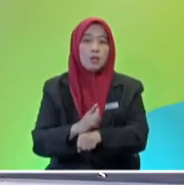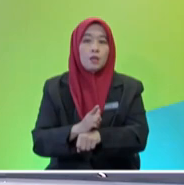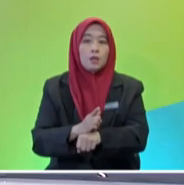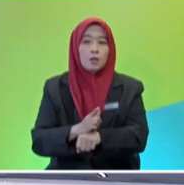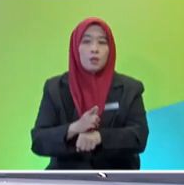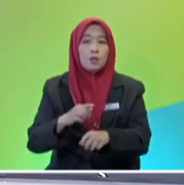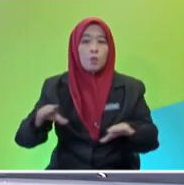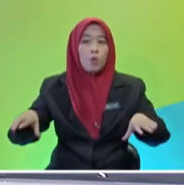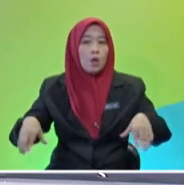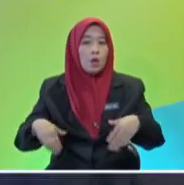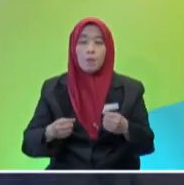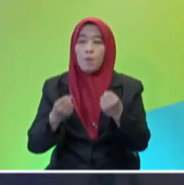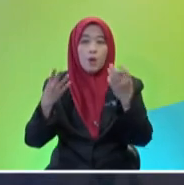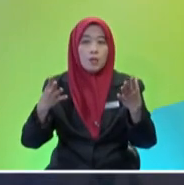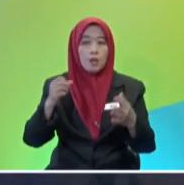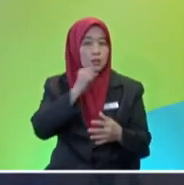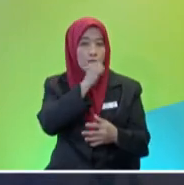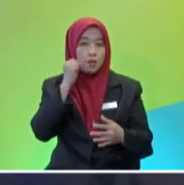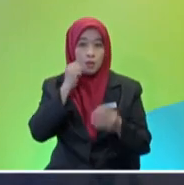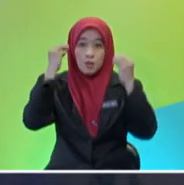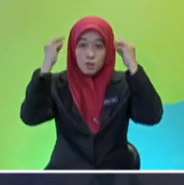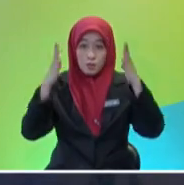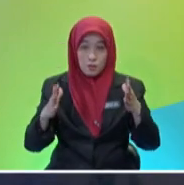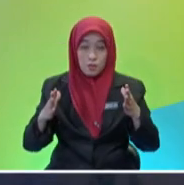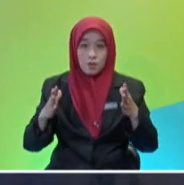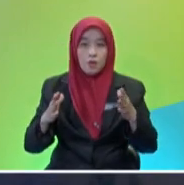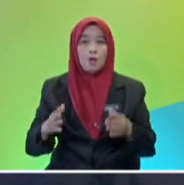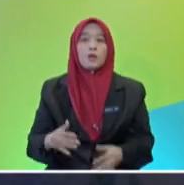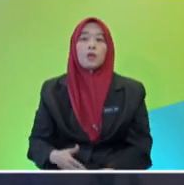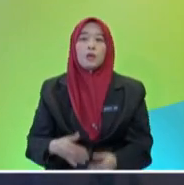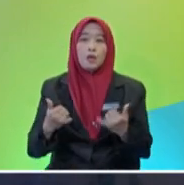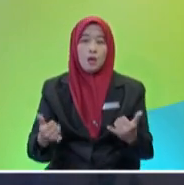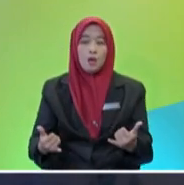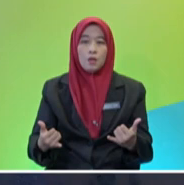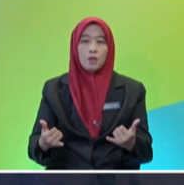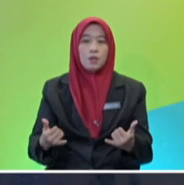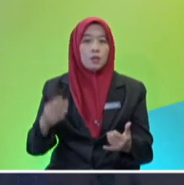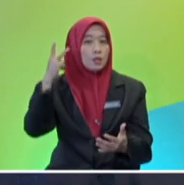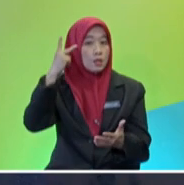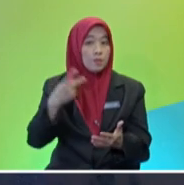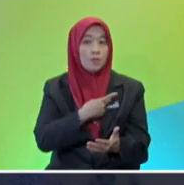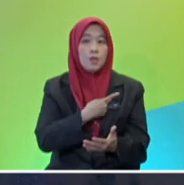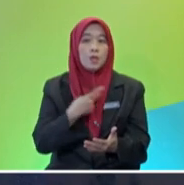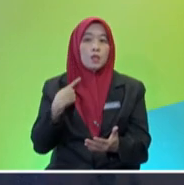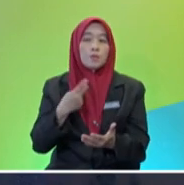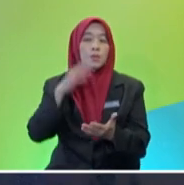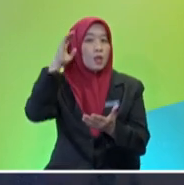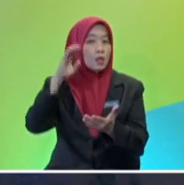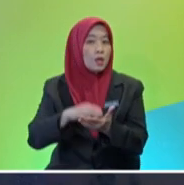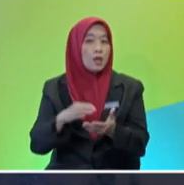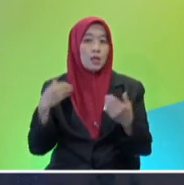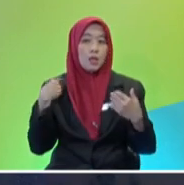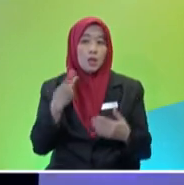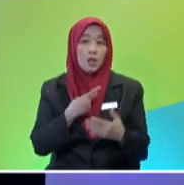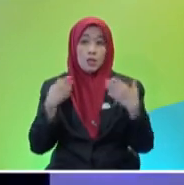do a lot of singing, right, teacher? Yes, Shafika. All right, teacher. Now, I believe we have activities we are about to do.